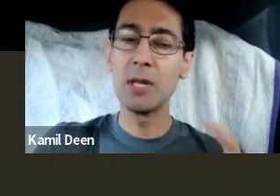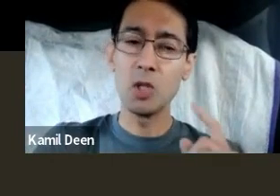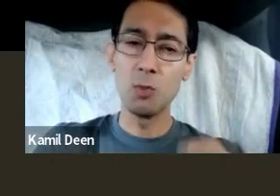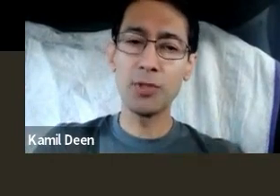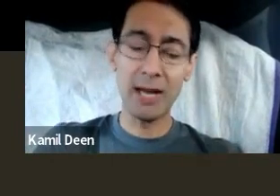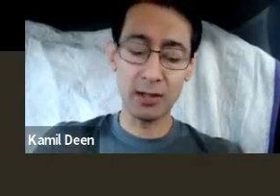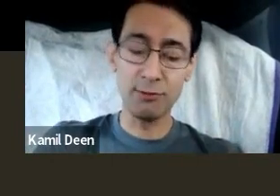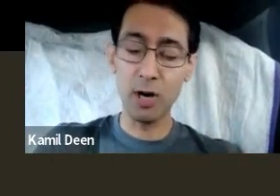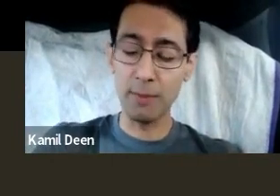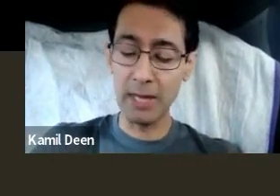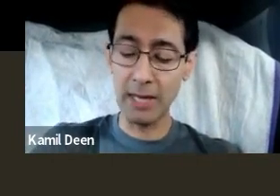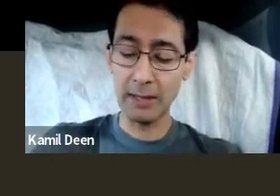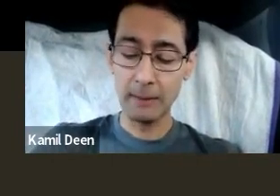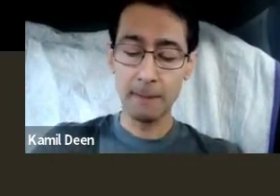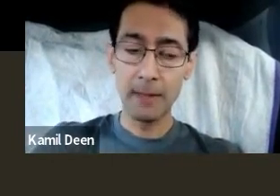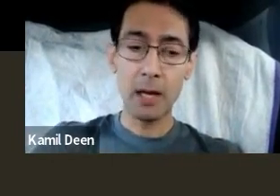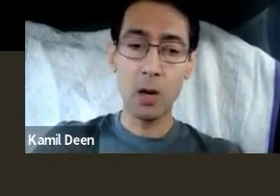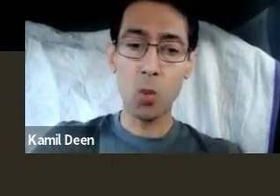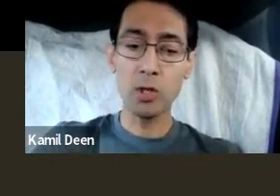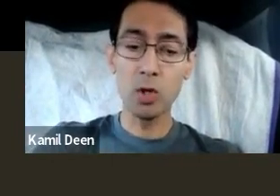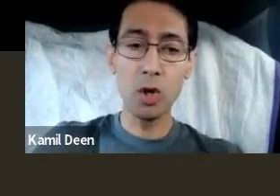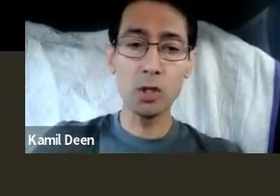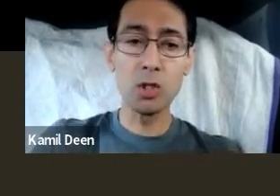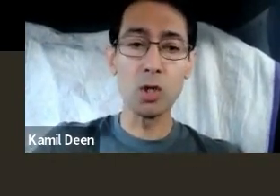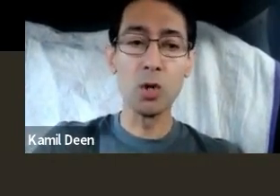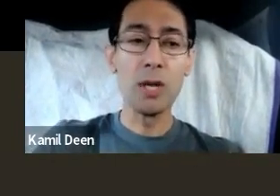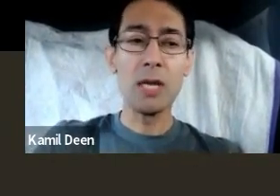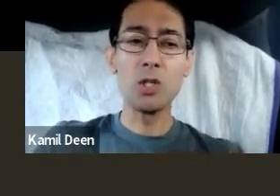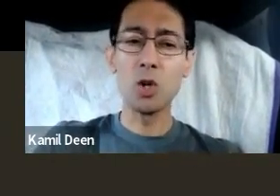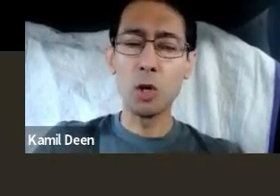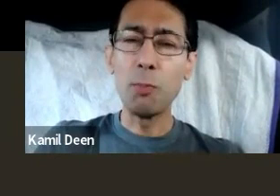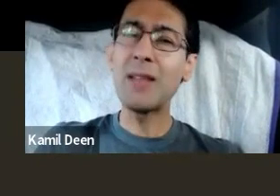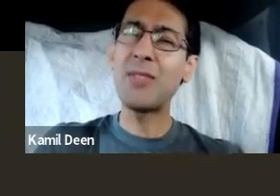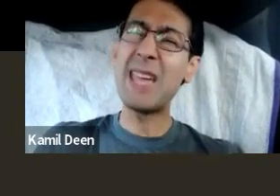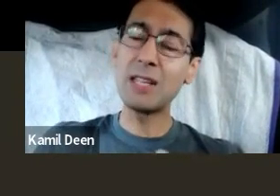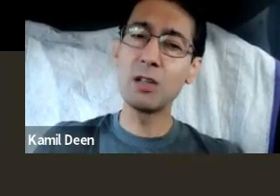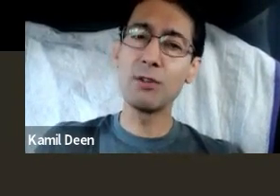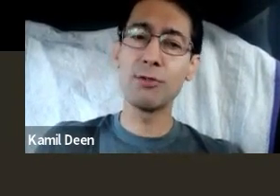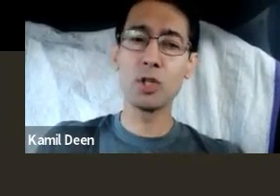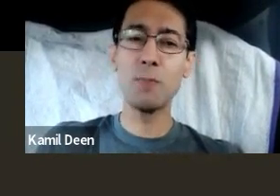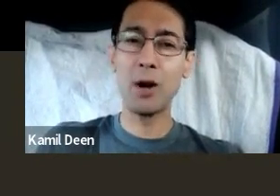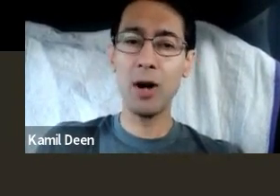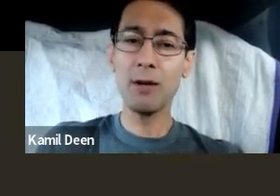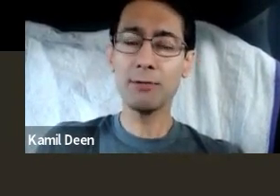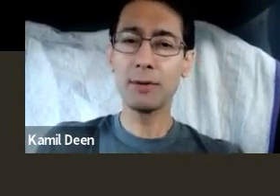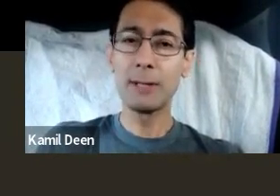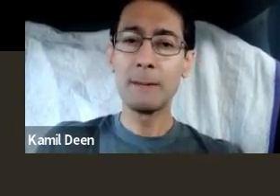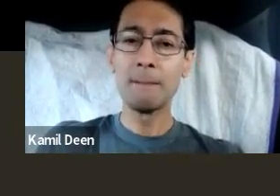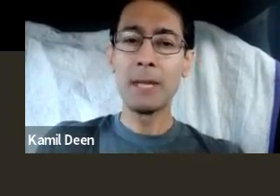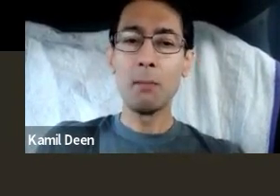statement. You put that at the very beginning. What you could do is you could put it at the end of the first